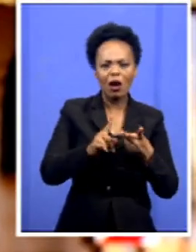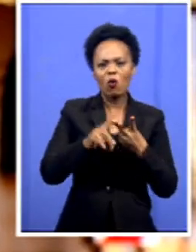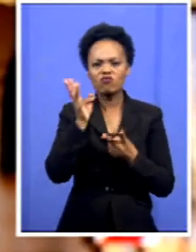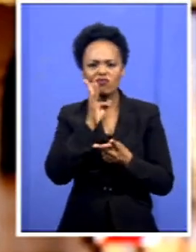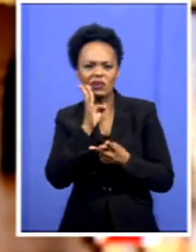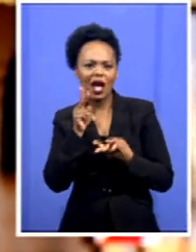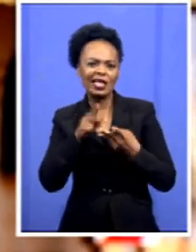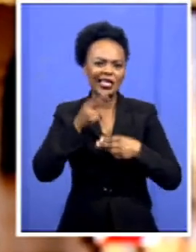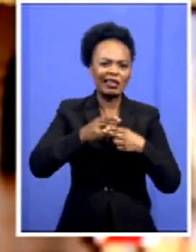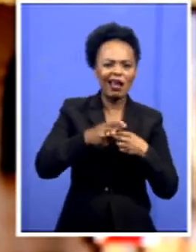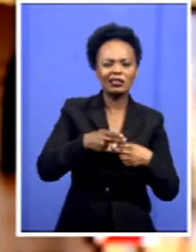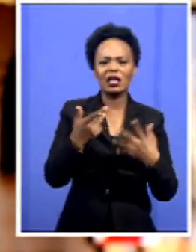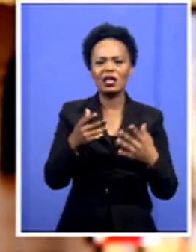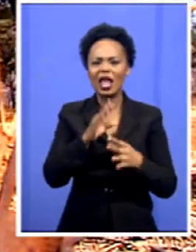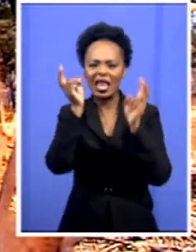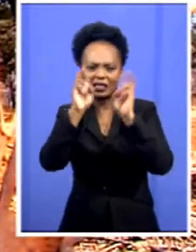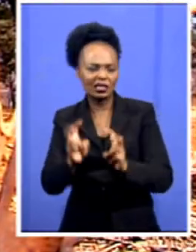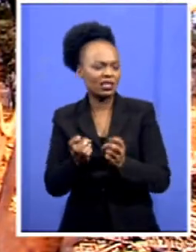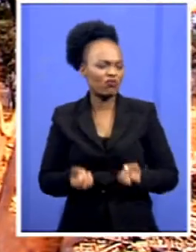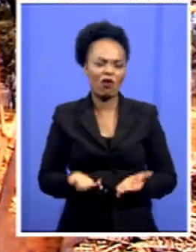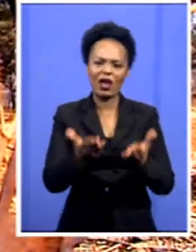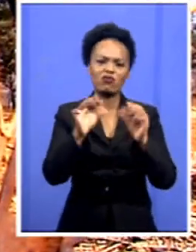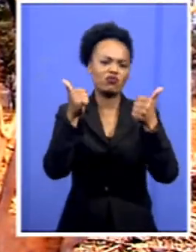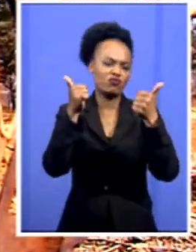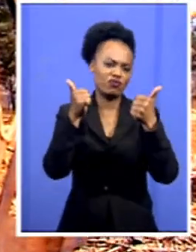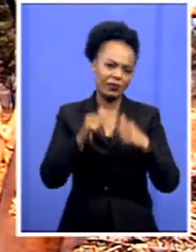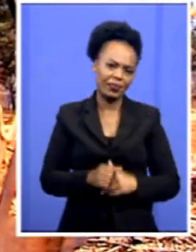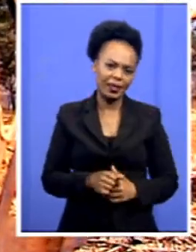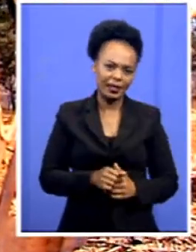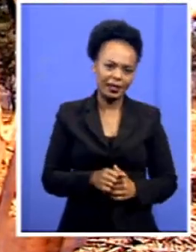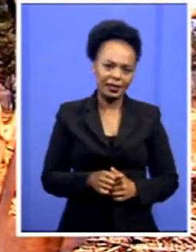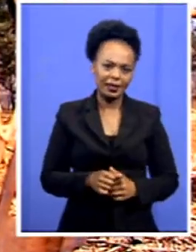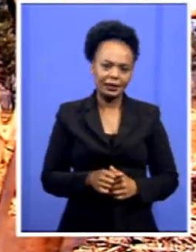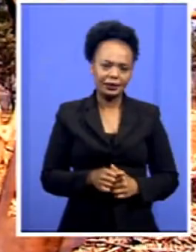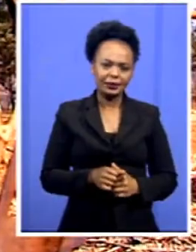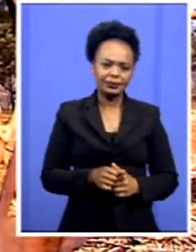as electricity, we are providing to our people.